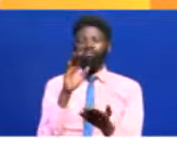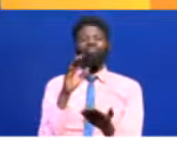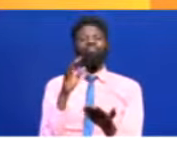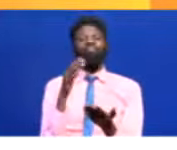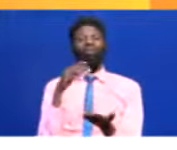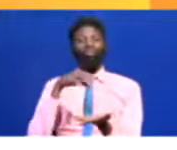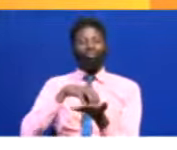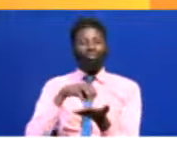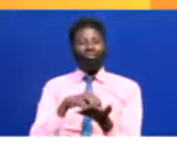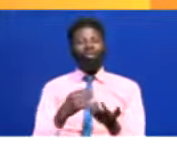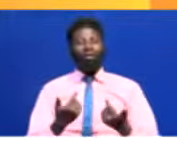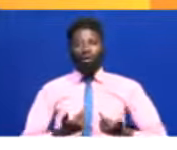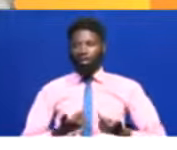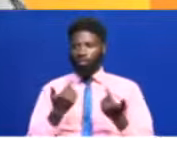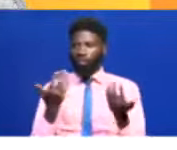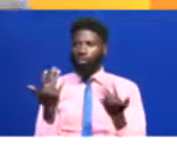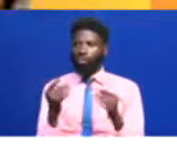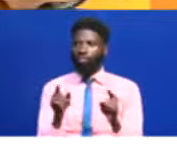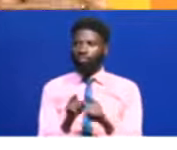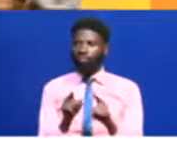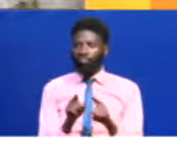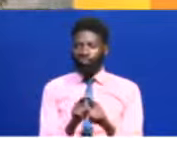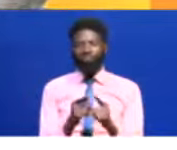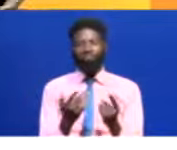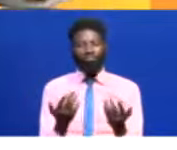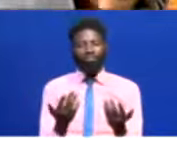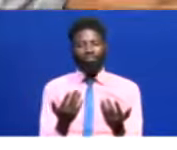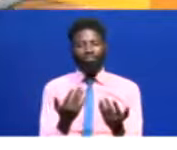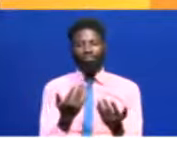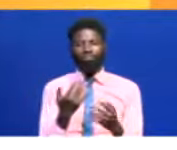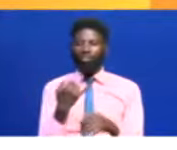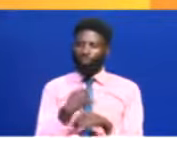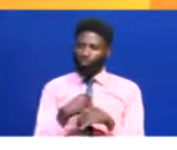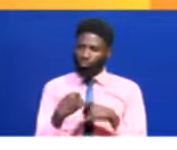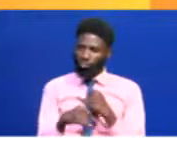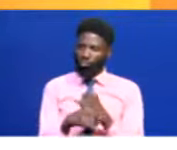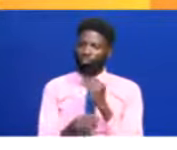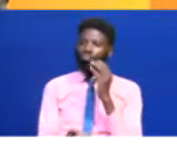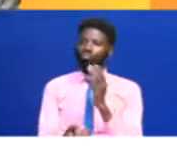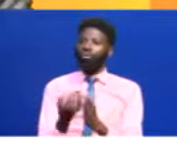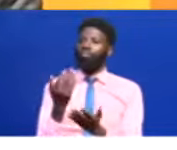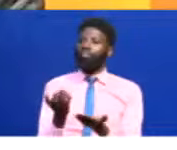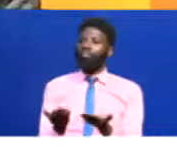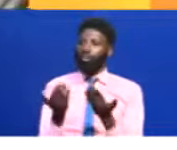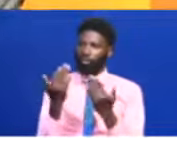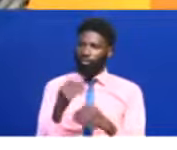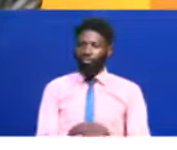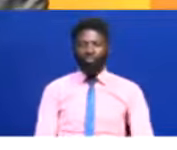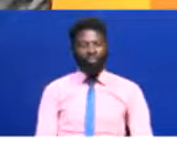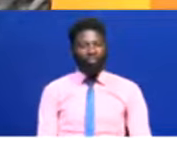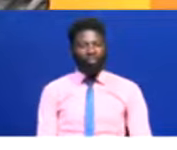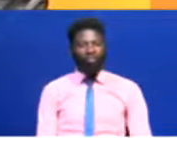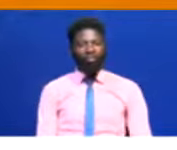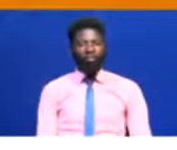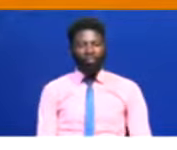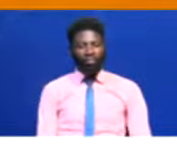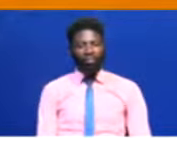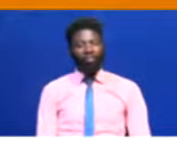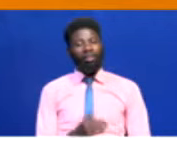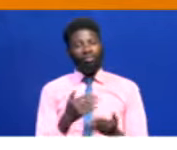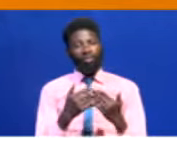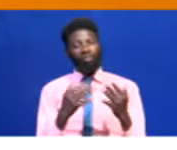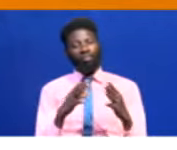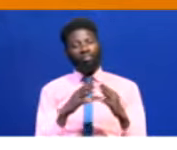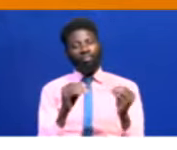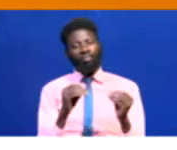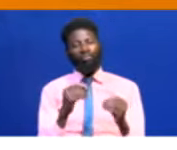live, and also come up with infrastructures that will improve their support. That. Now, before I let you go,